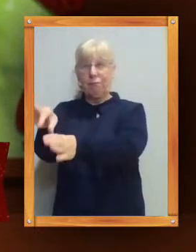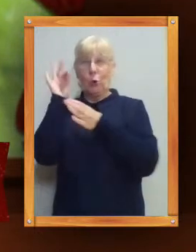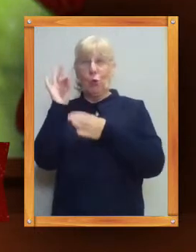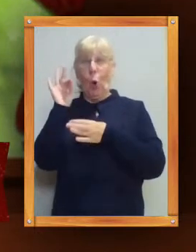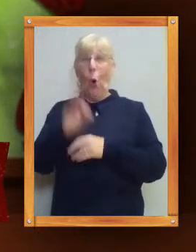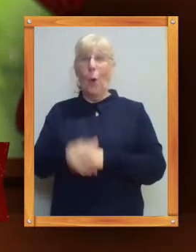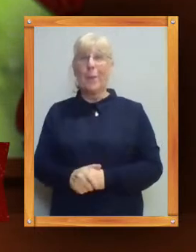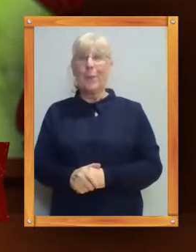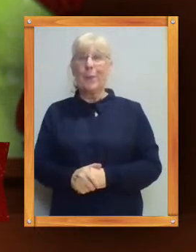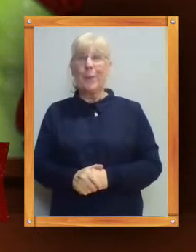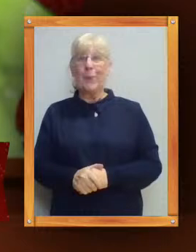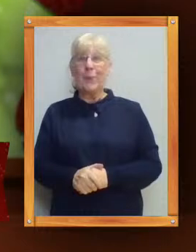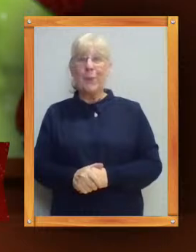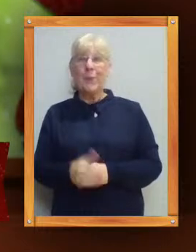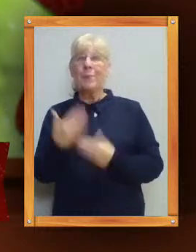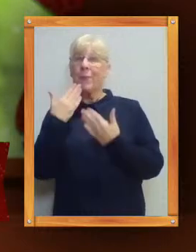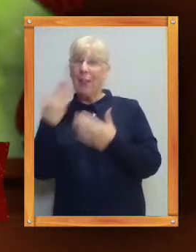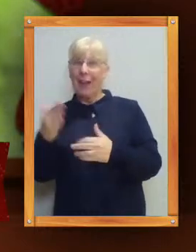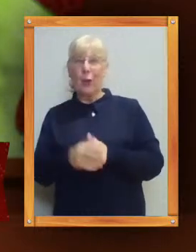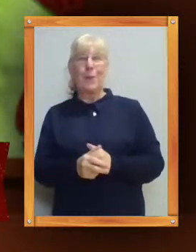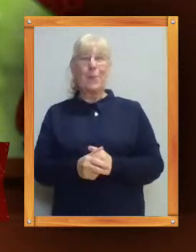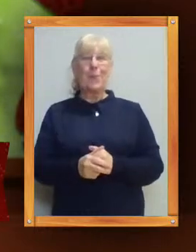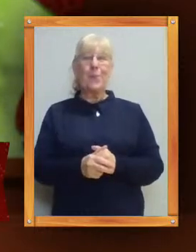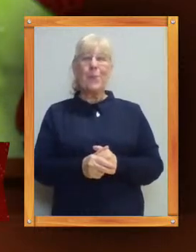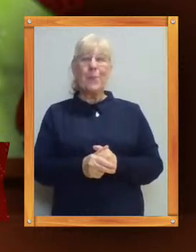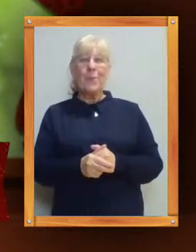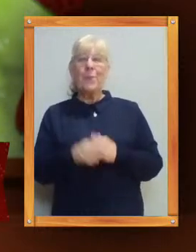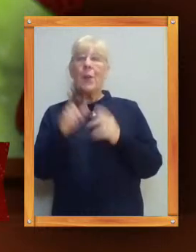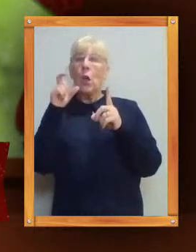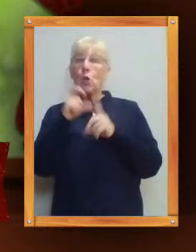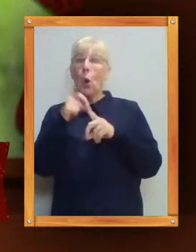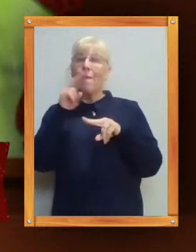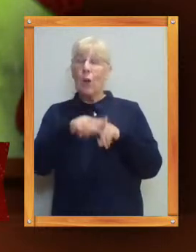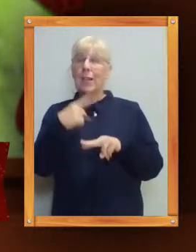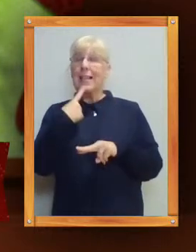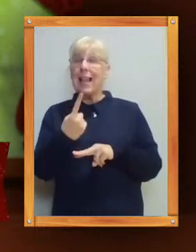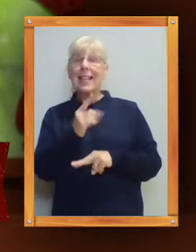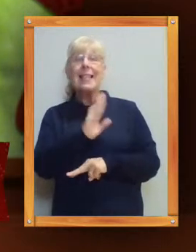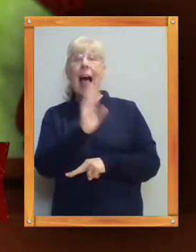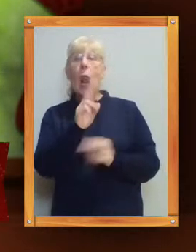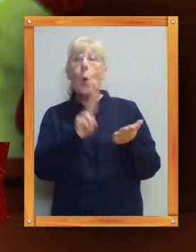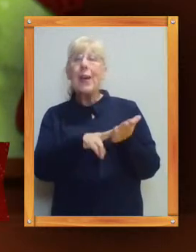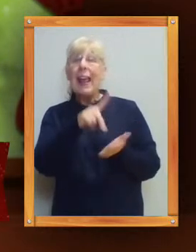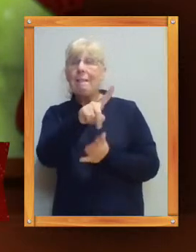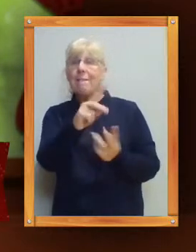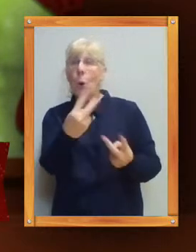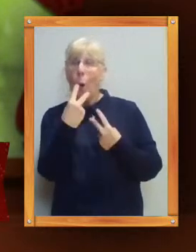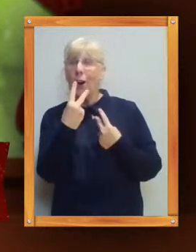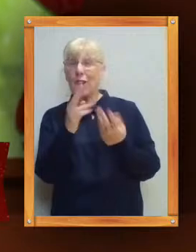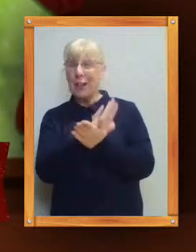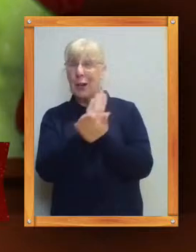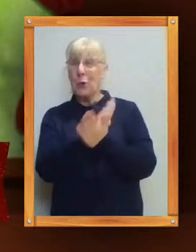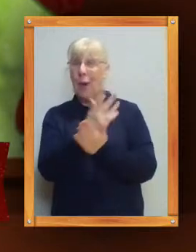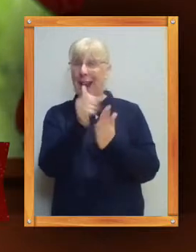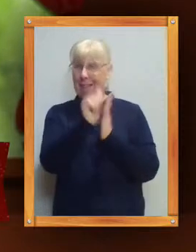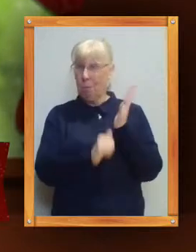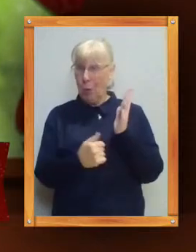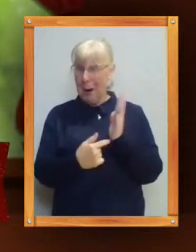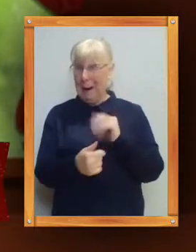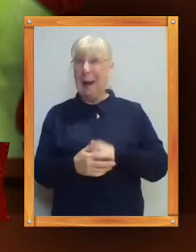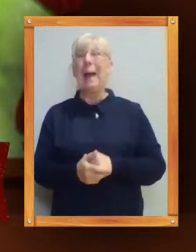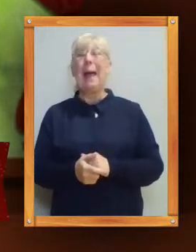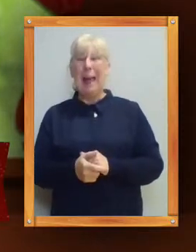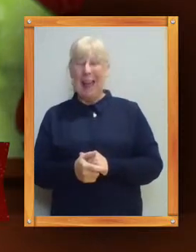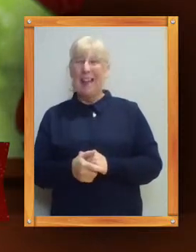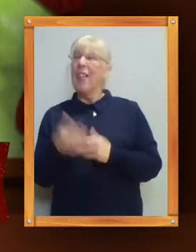Thanks so much for that. Donna Fulton, send hi to Niamh, who is watching and really enjoying the show. Thank you for that, Niamh and Donna. And the